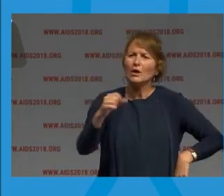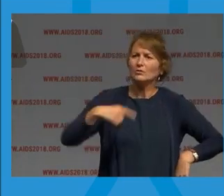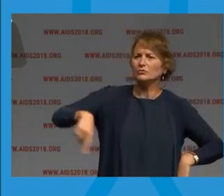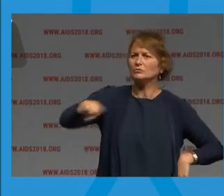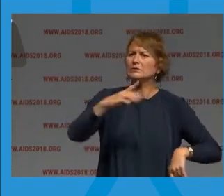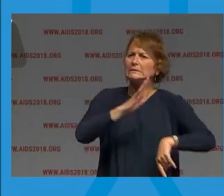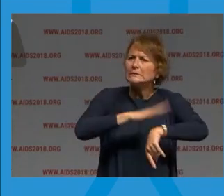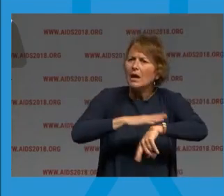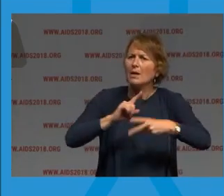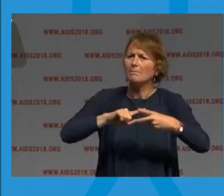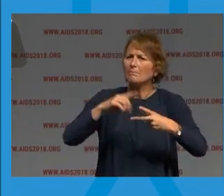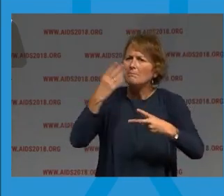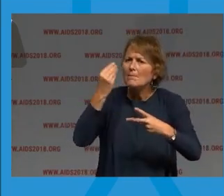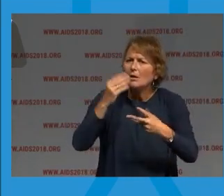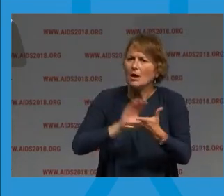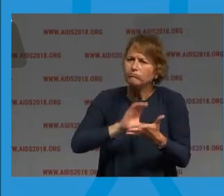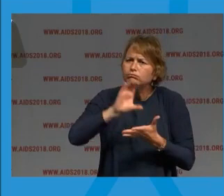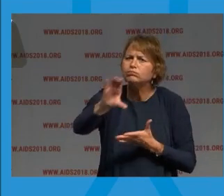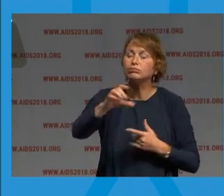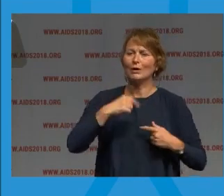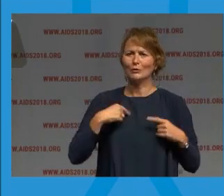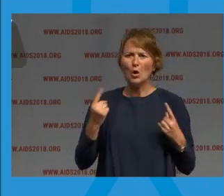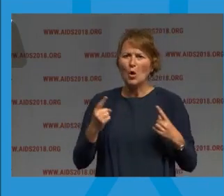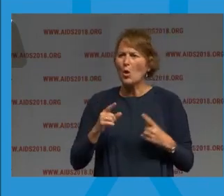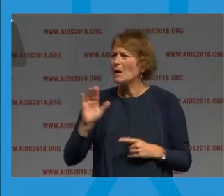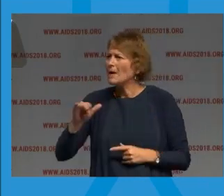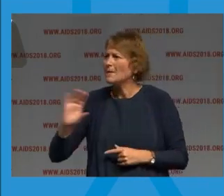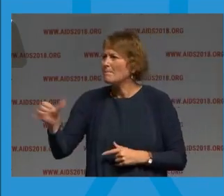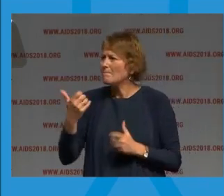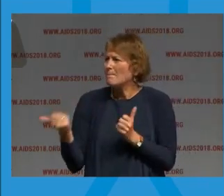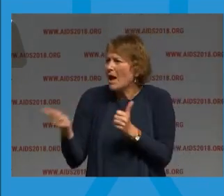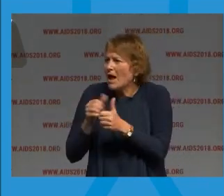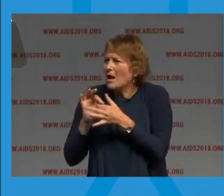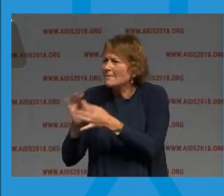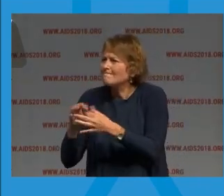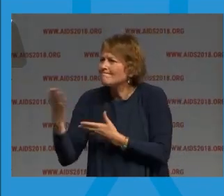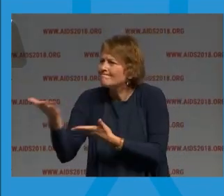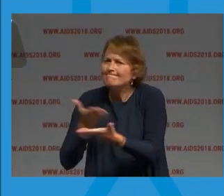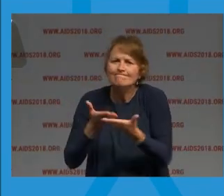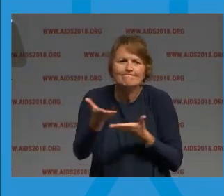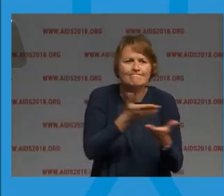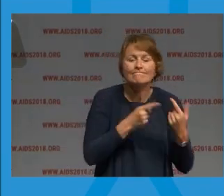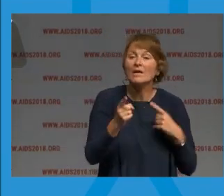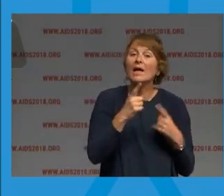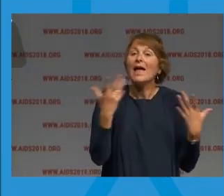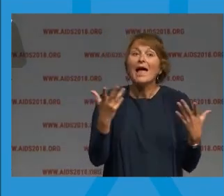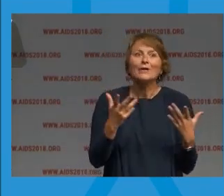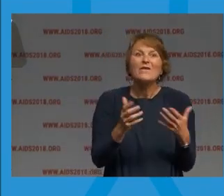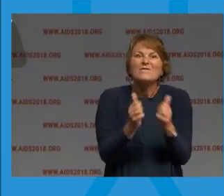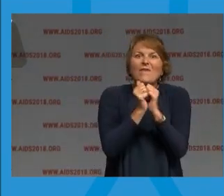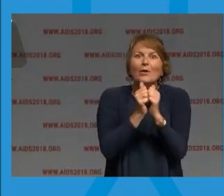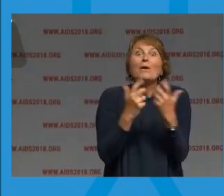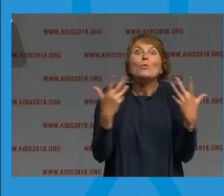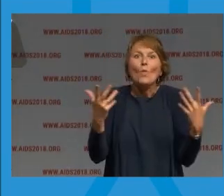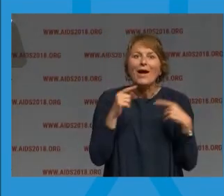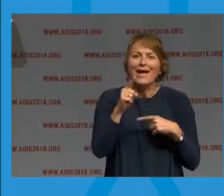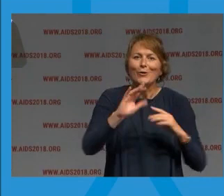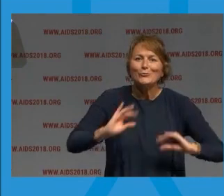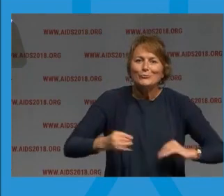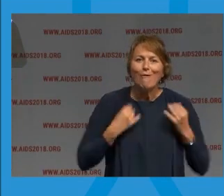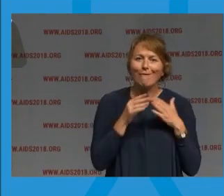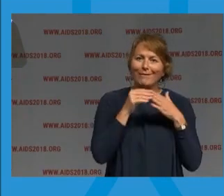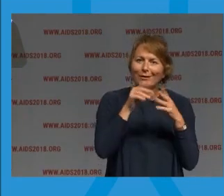and resources and engaging our greatest allies and our most valuable resources, the young people and the local leaders